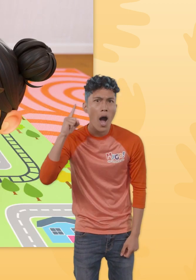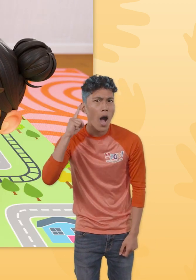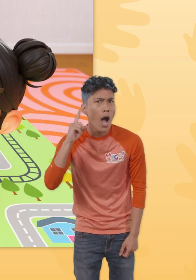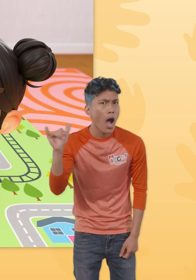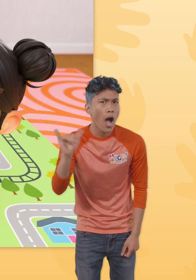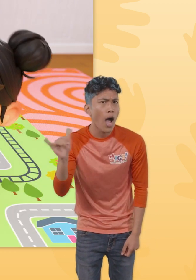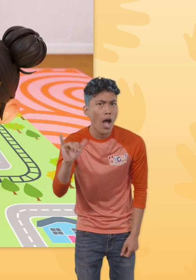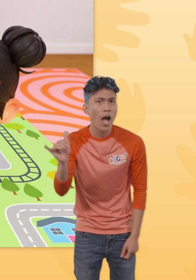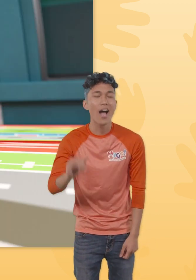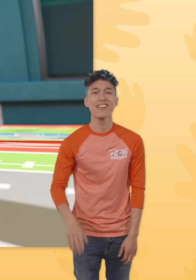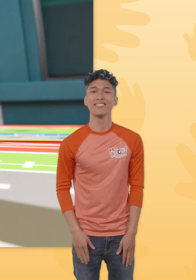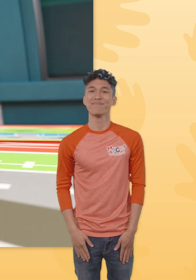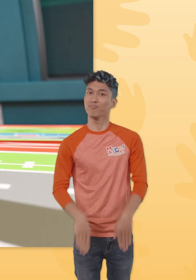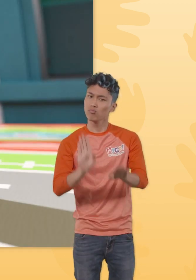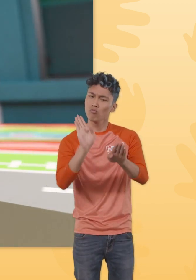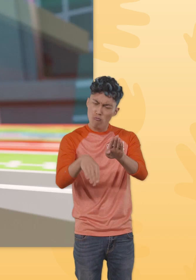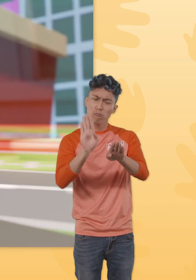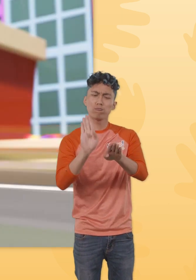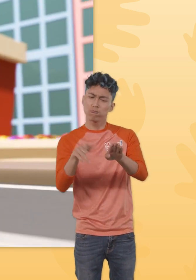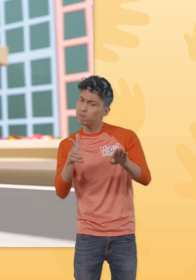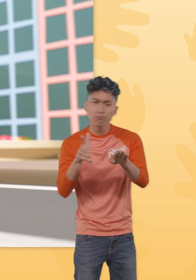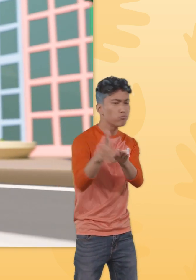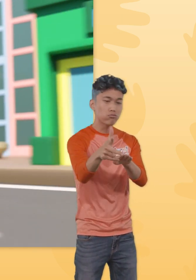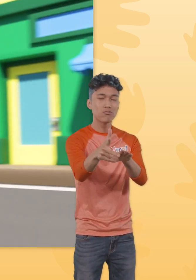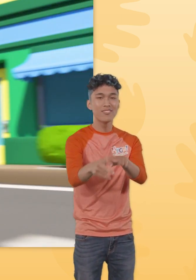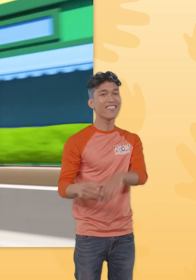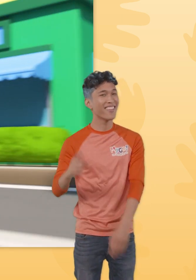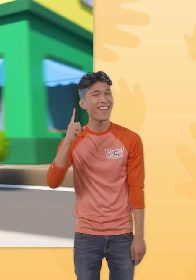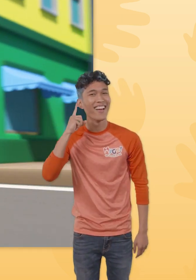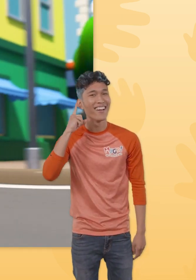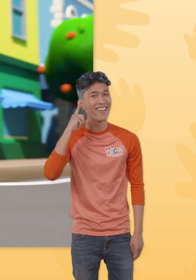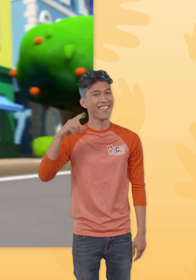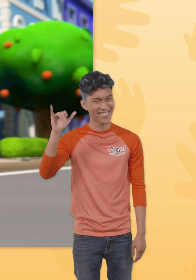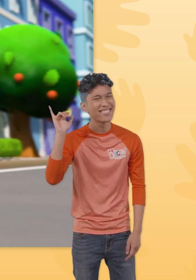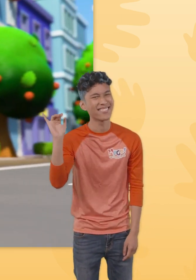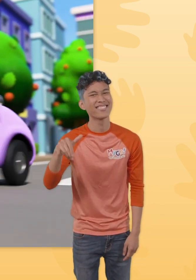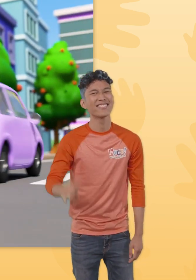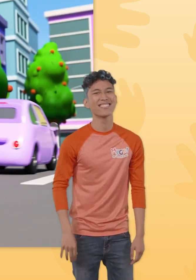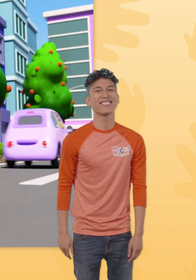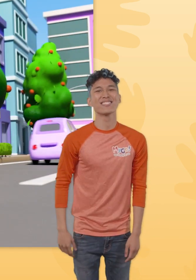the car.